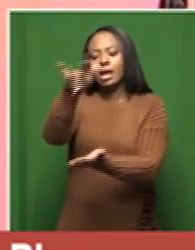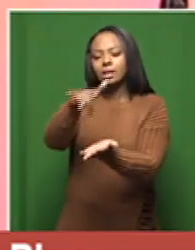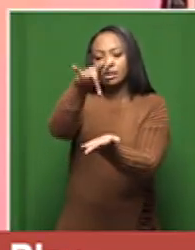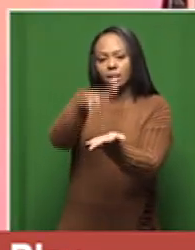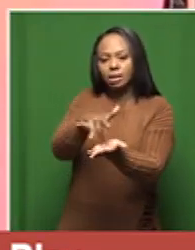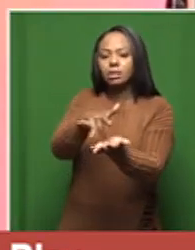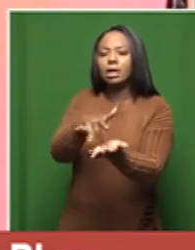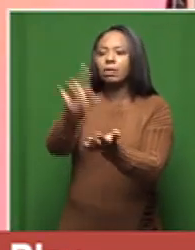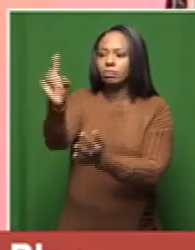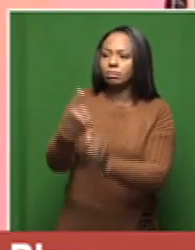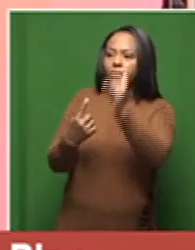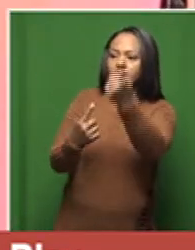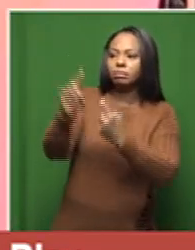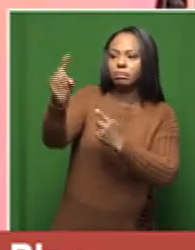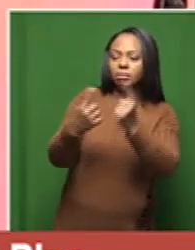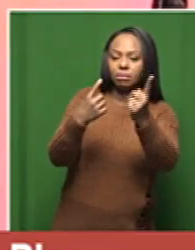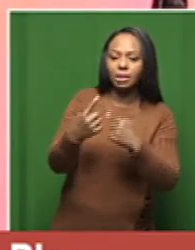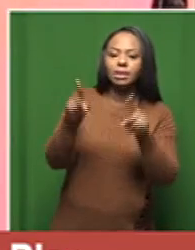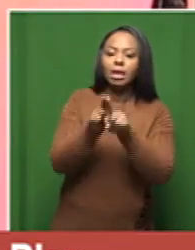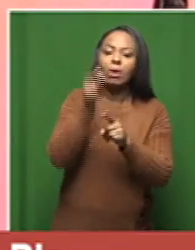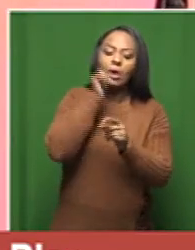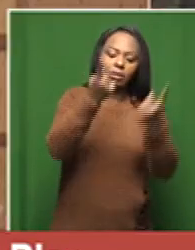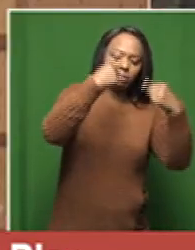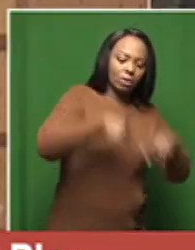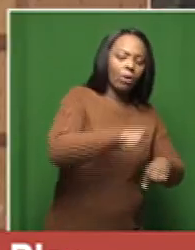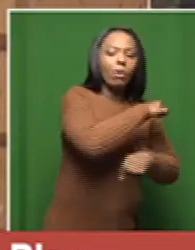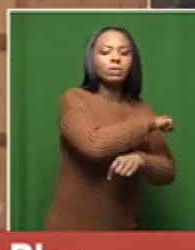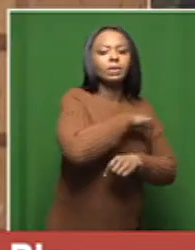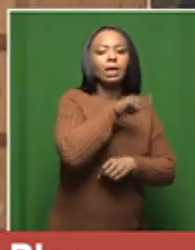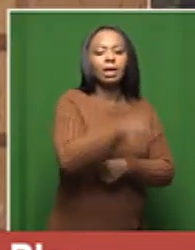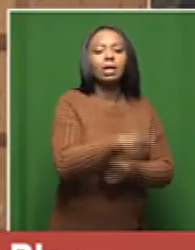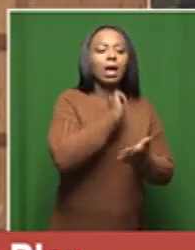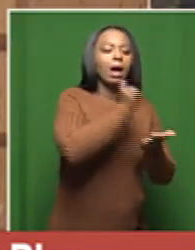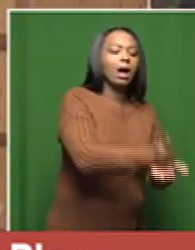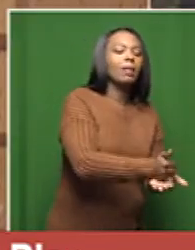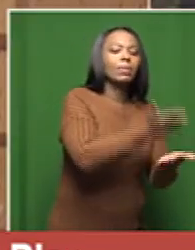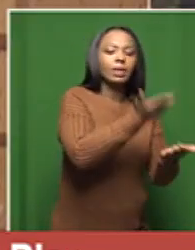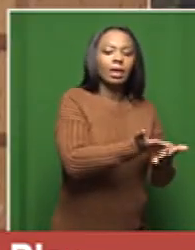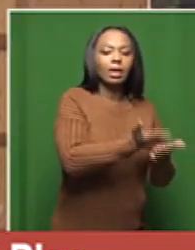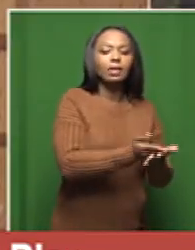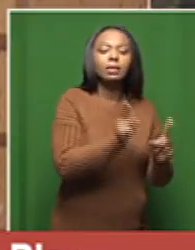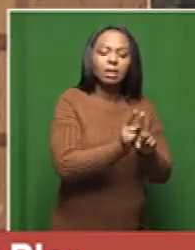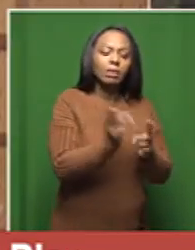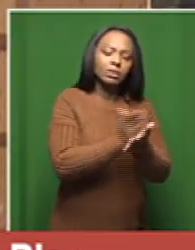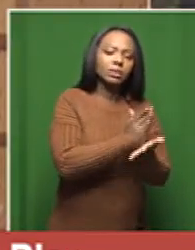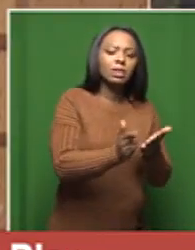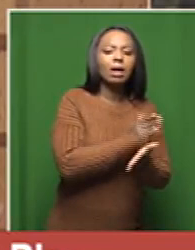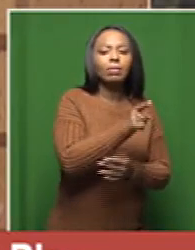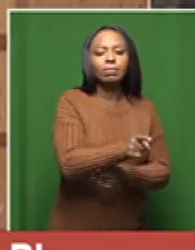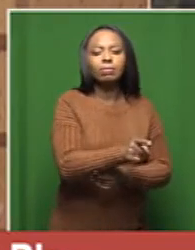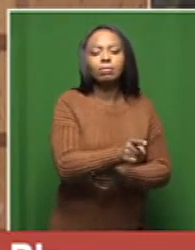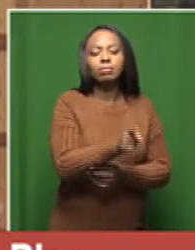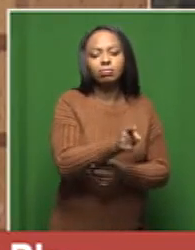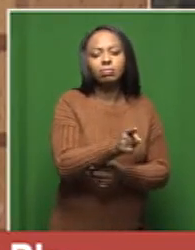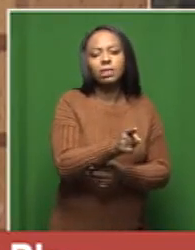as they come to the hospitals, we'll be able to assist them. It's very encouraging also to see that some of the